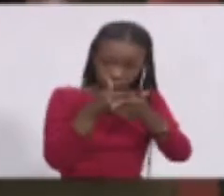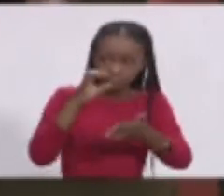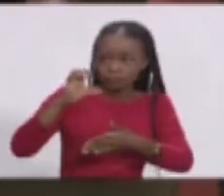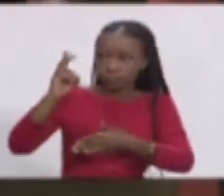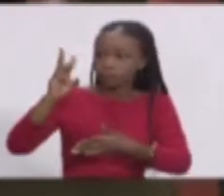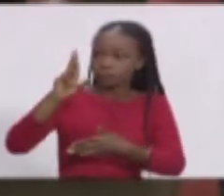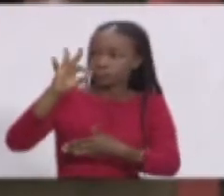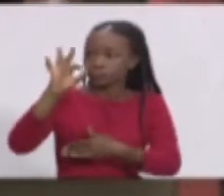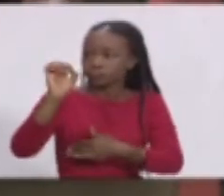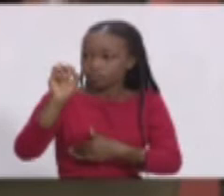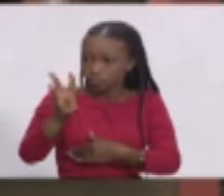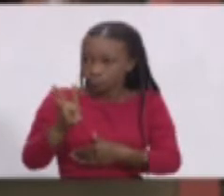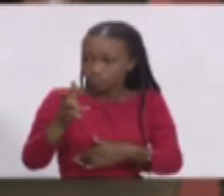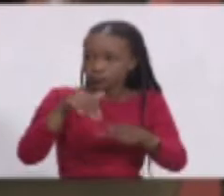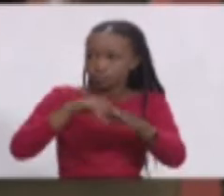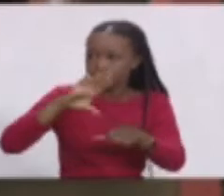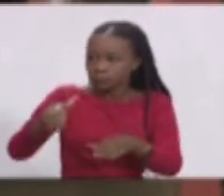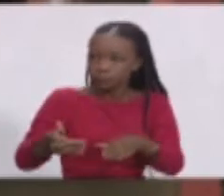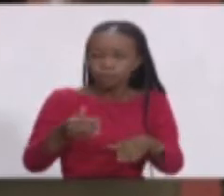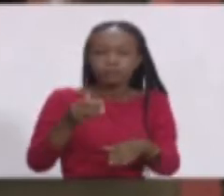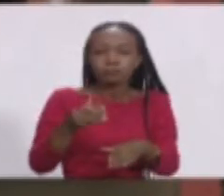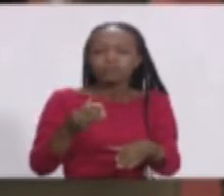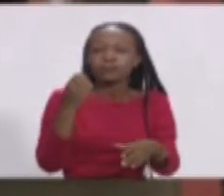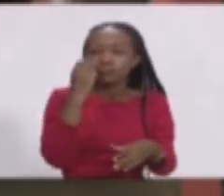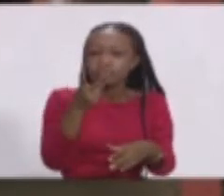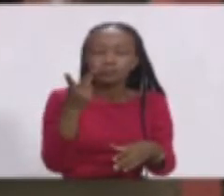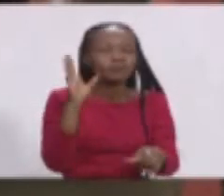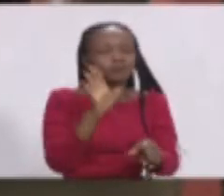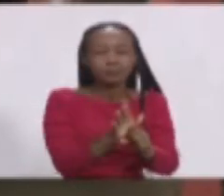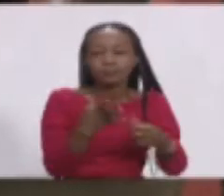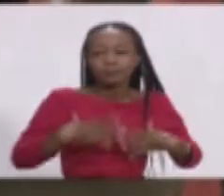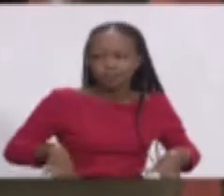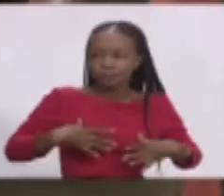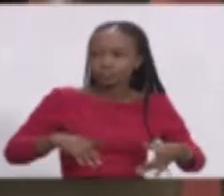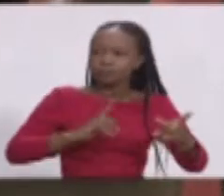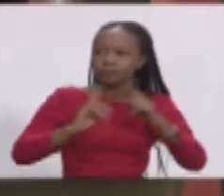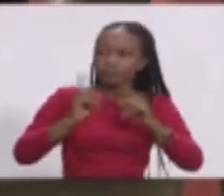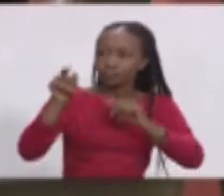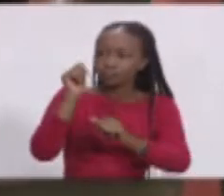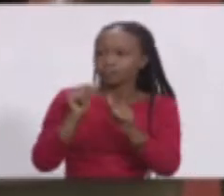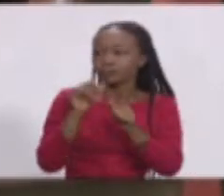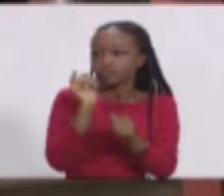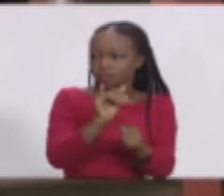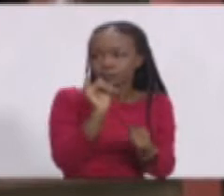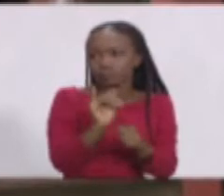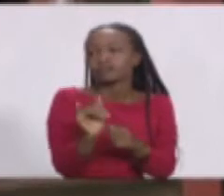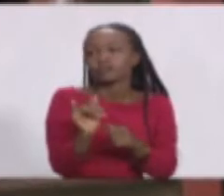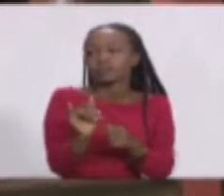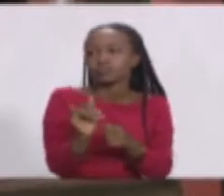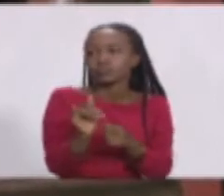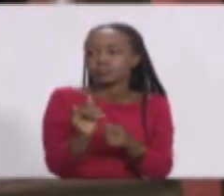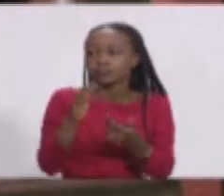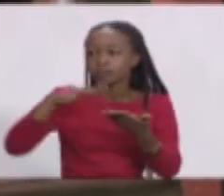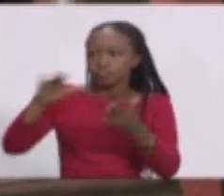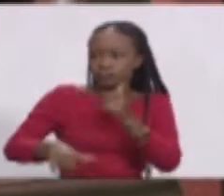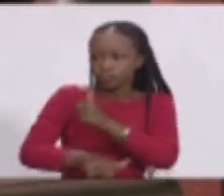still either in town, in Mombasa, we saw a lot of people, you know, at the ferry. So can we talk about then, does this pose more